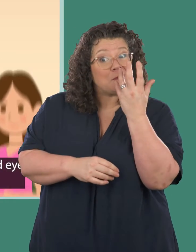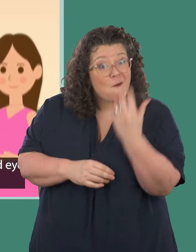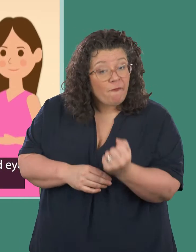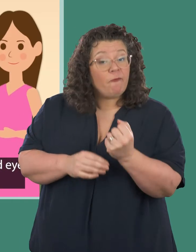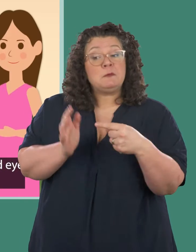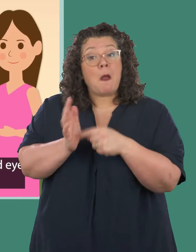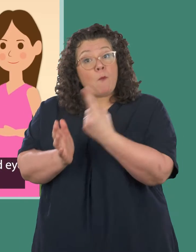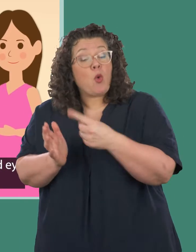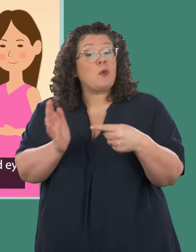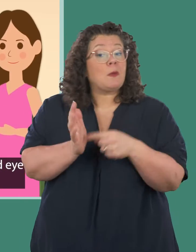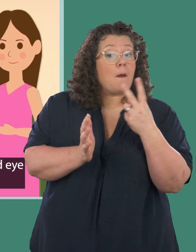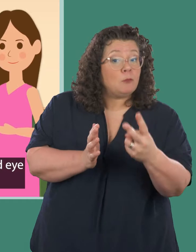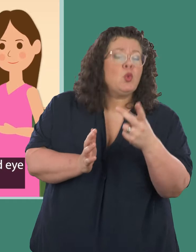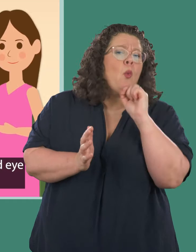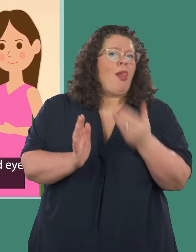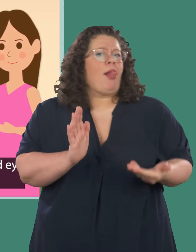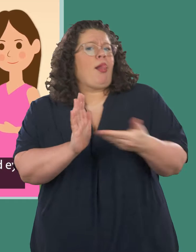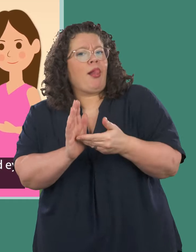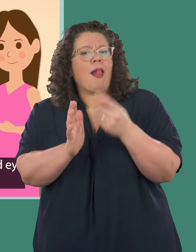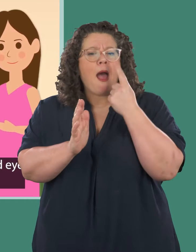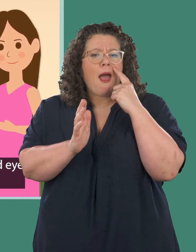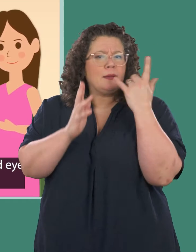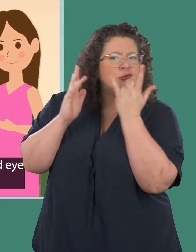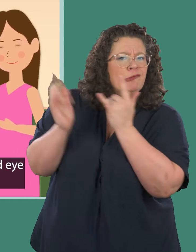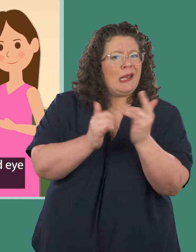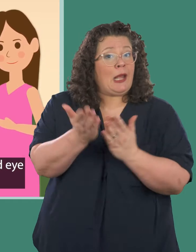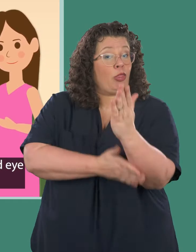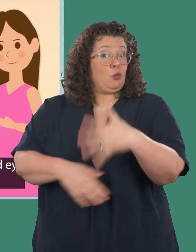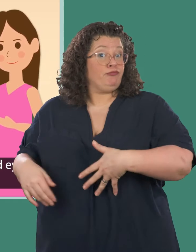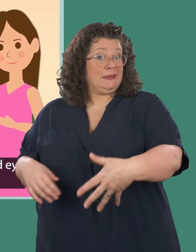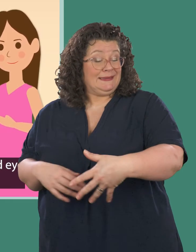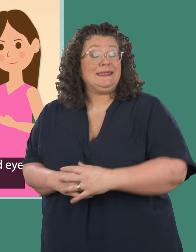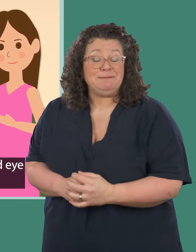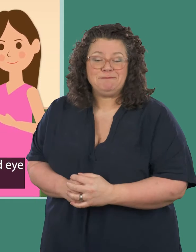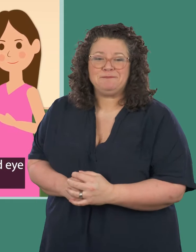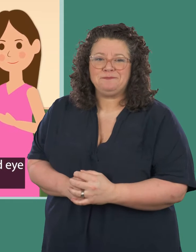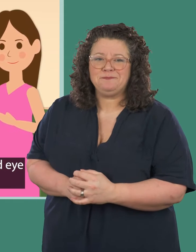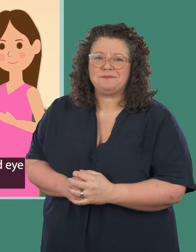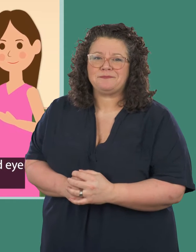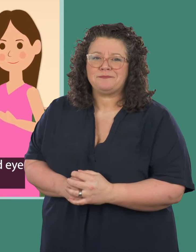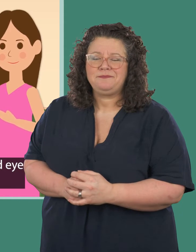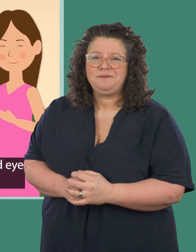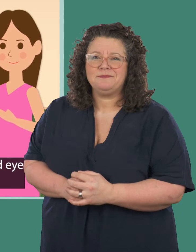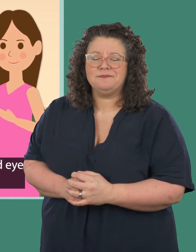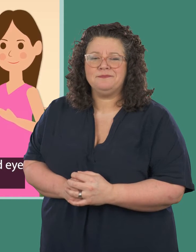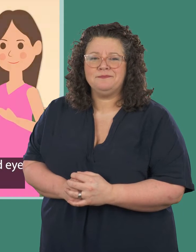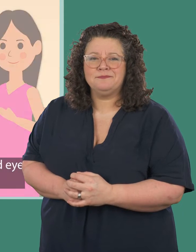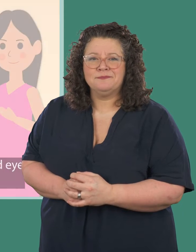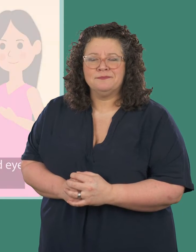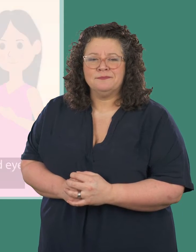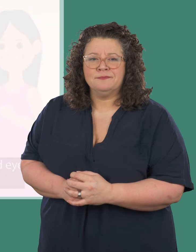If Nia has type 1 or type 2 diabetes, she will be offered eye screening during her pregnancy.